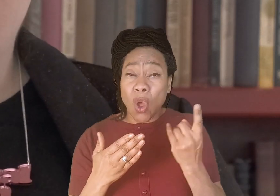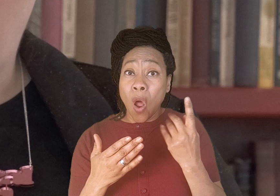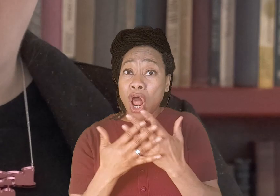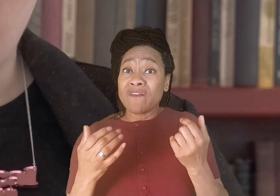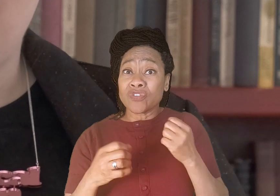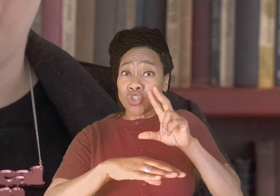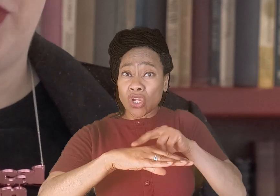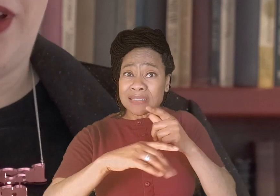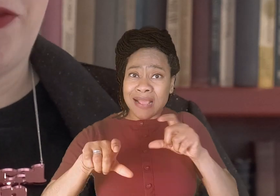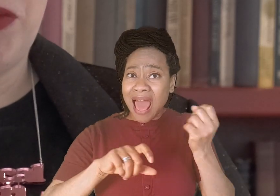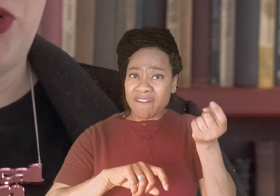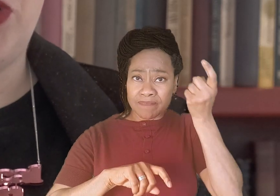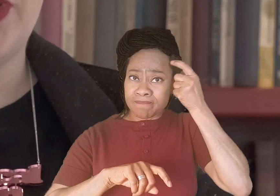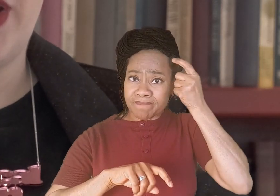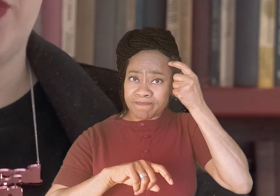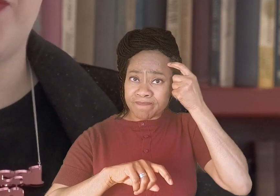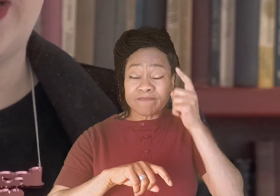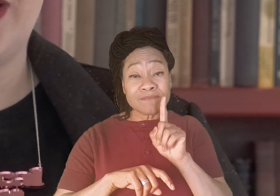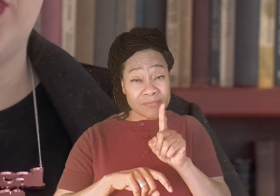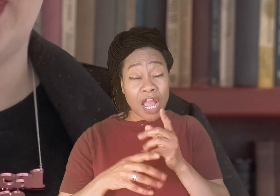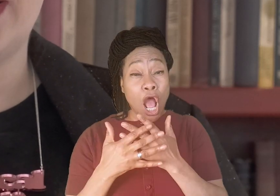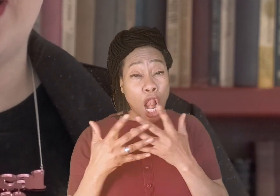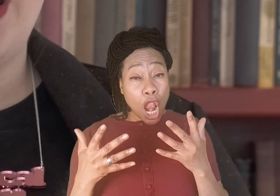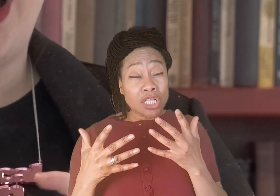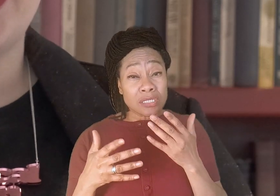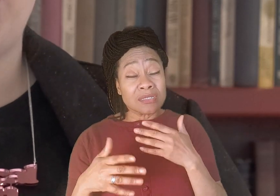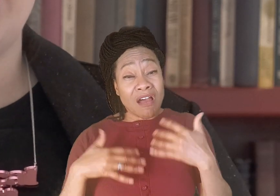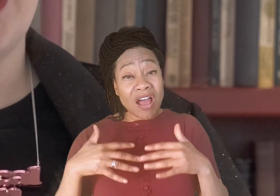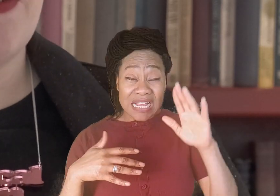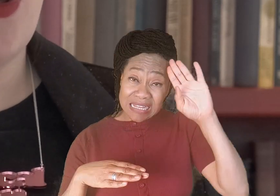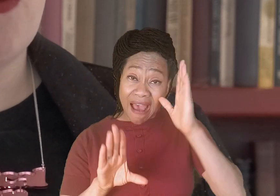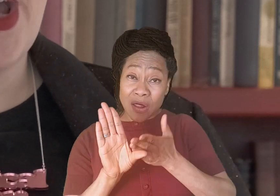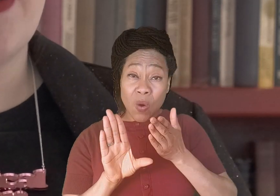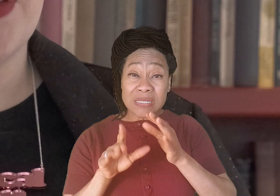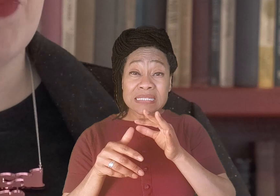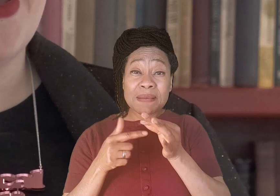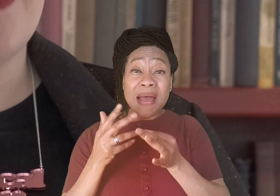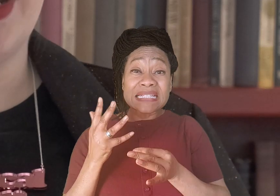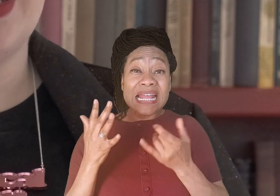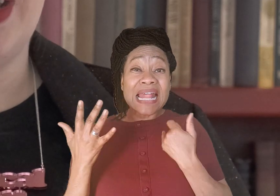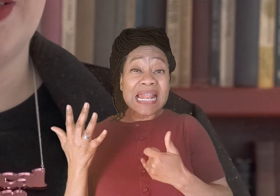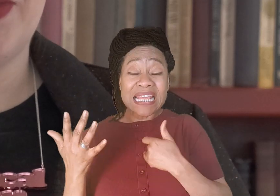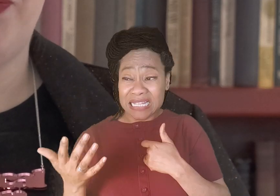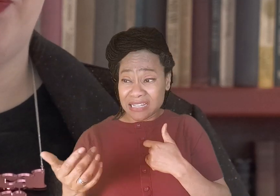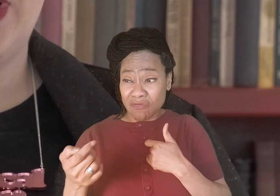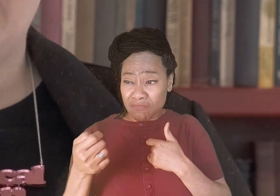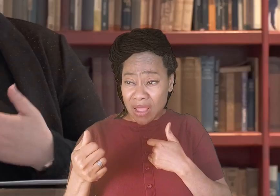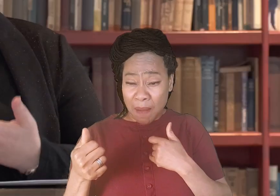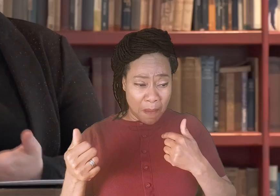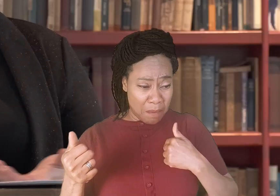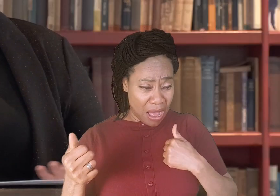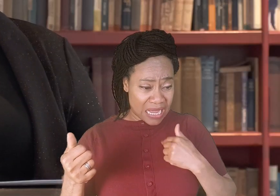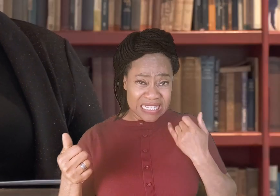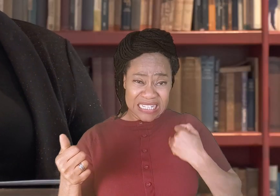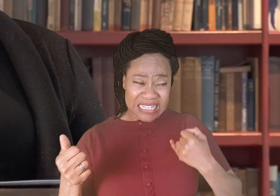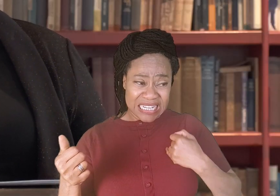yes, there are people who suffer from true psychosomatic illnesses, I'd wager they're a lot rarer than my rare disease.